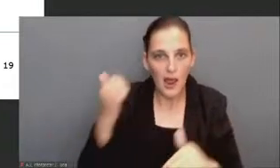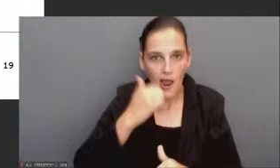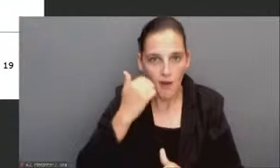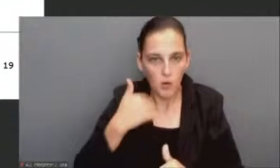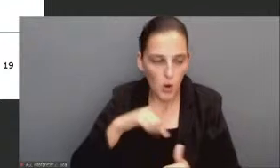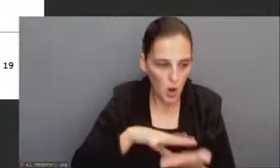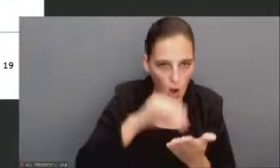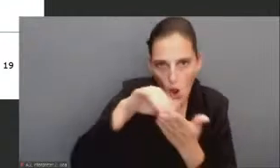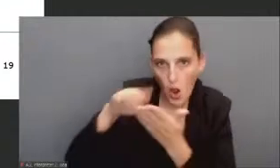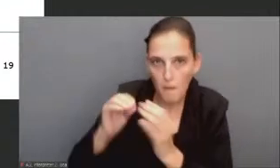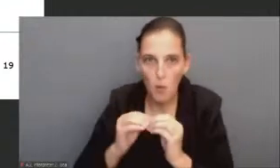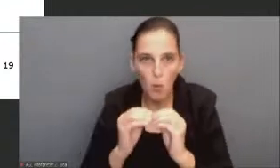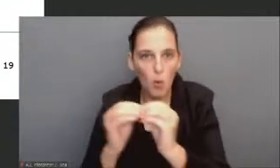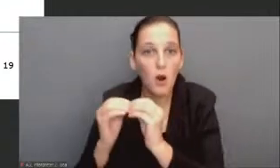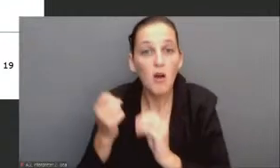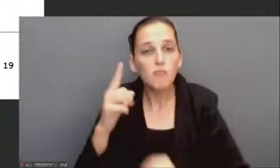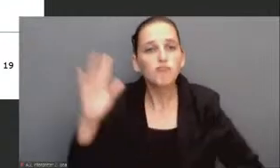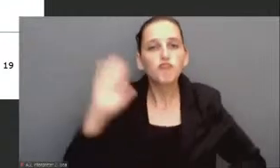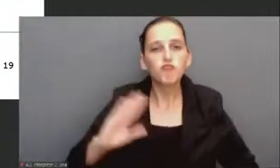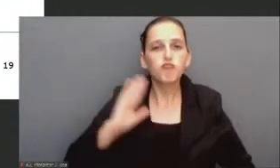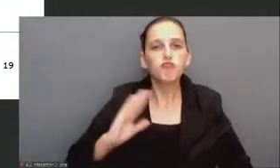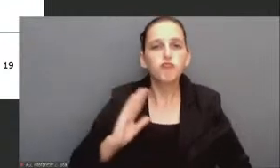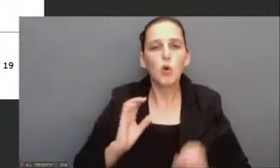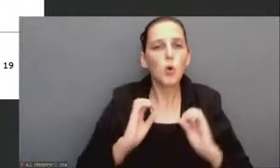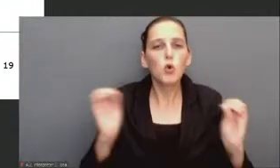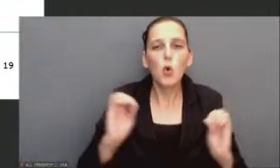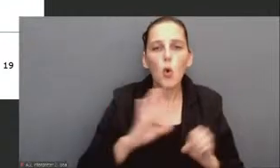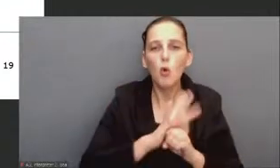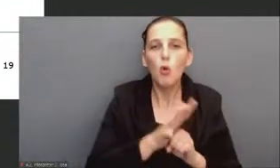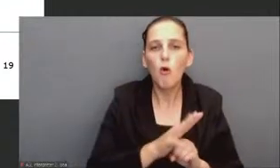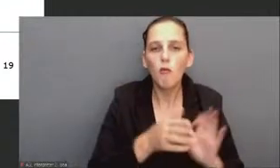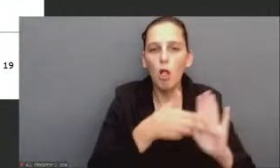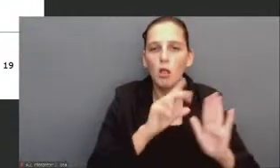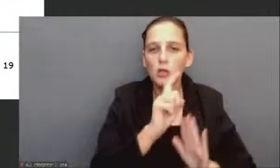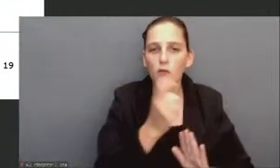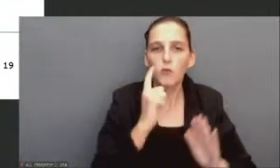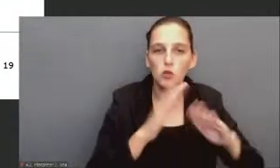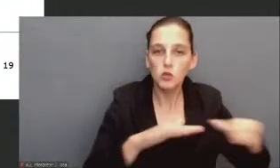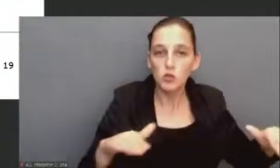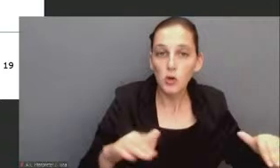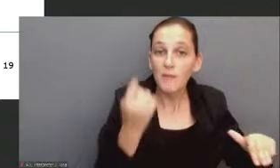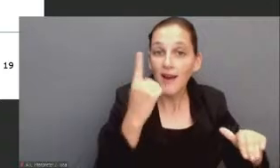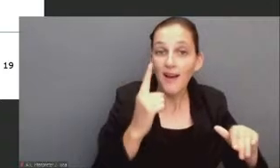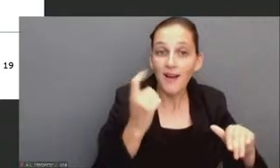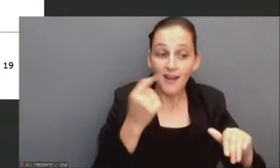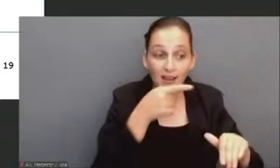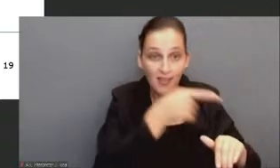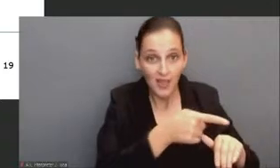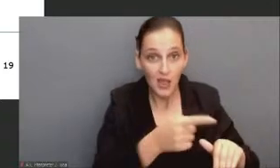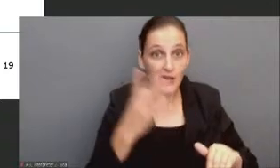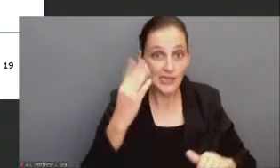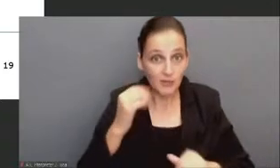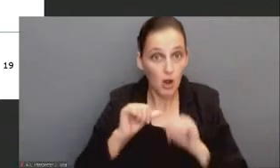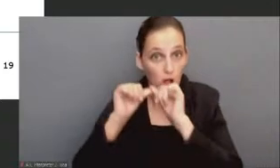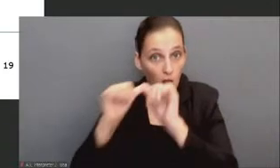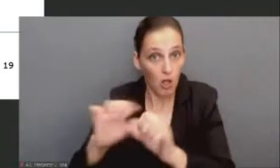acute COVID diagnosis, but this should not limit their access to care when experiencing long COVID